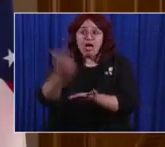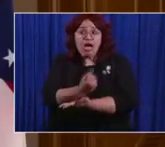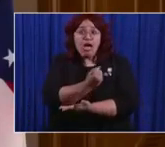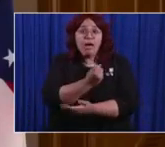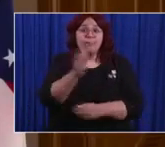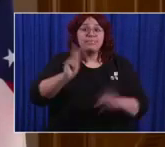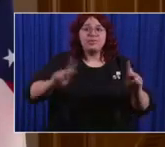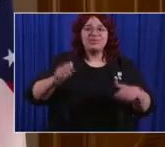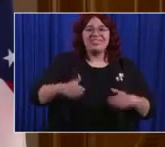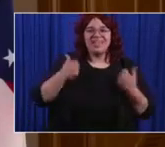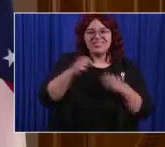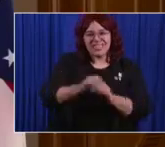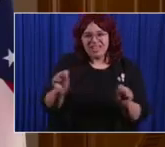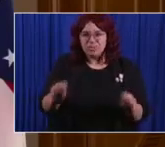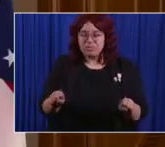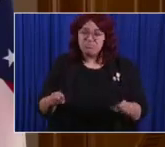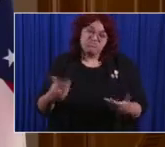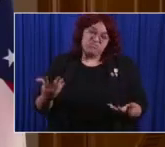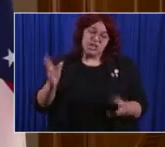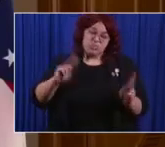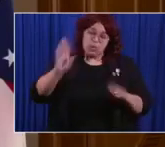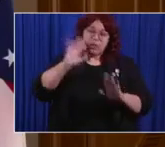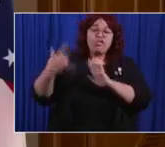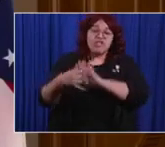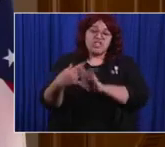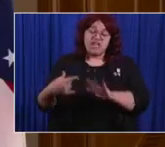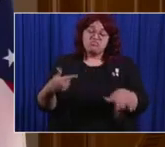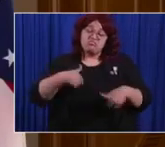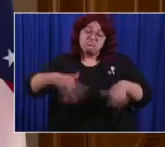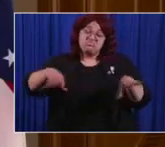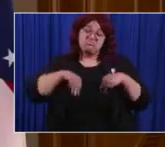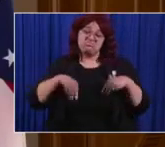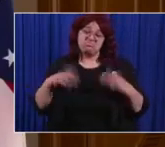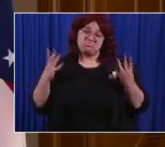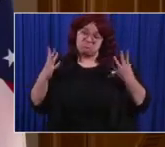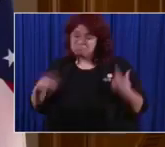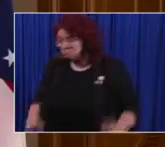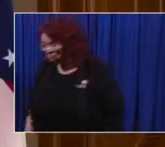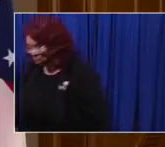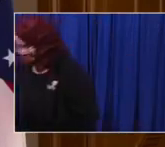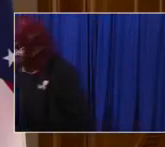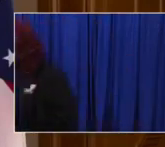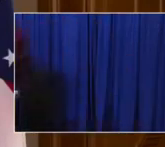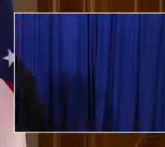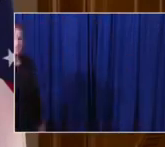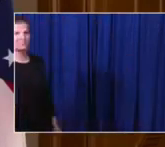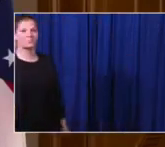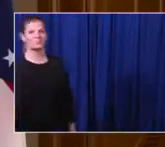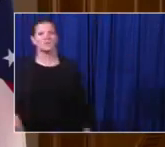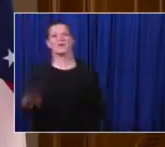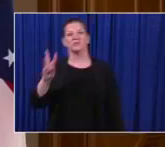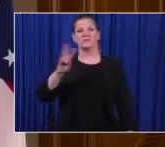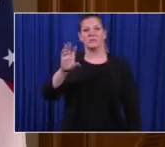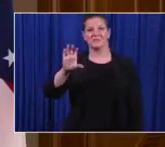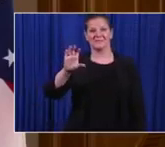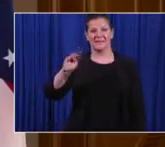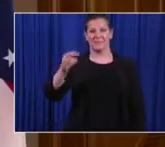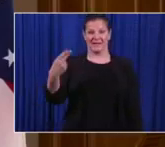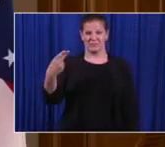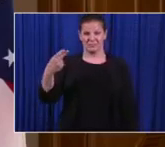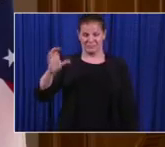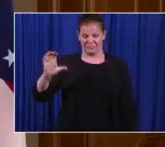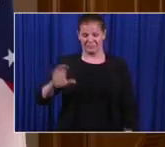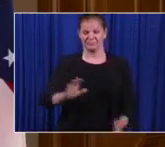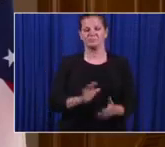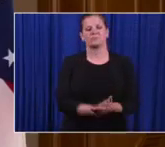Next question is from Adrienne Robbins at WCMH in Columbus. Governor, my question is for you or Dr. Vanderhoff, if